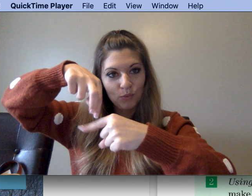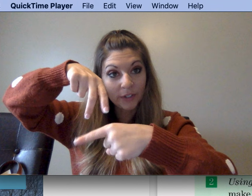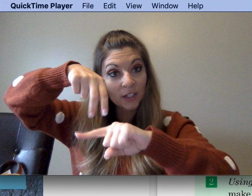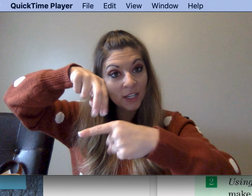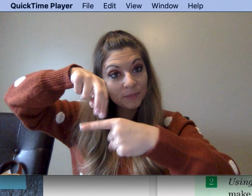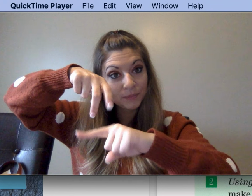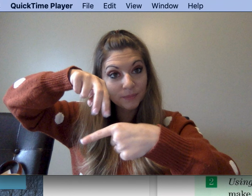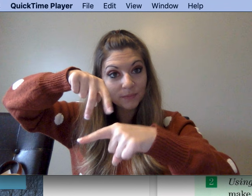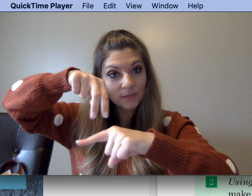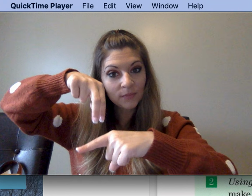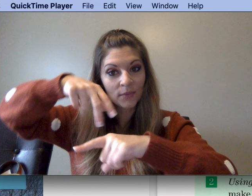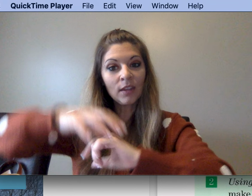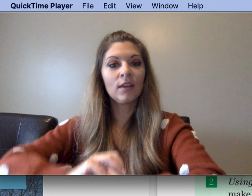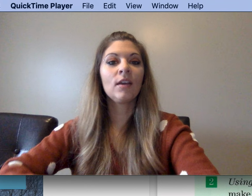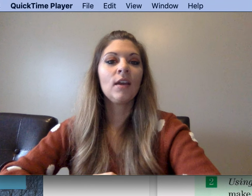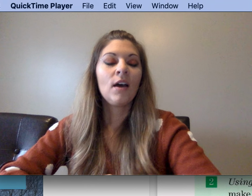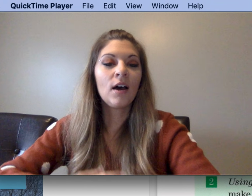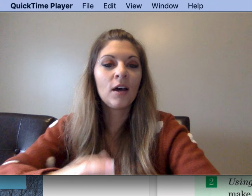while you run on it.